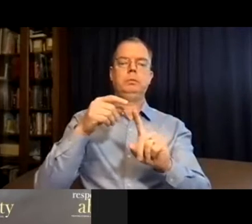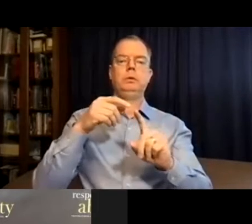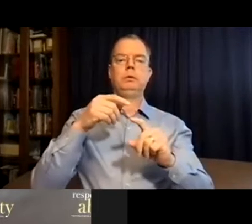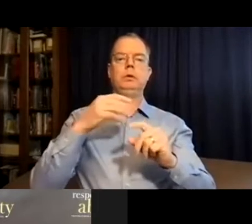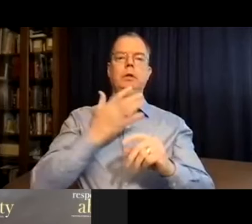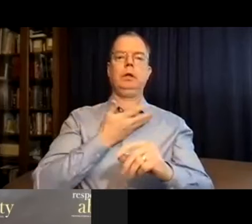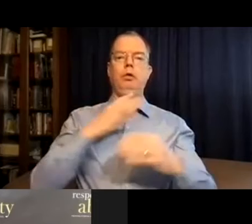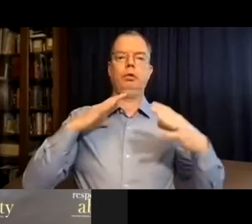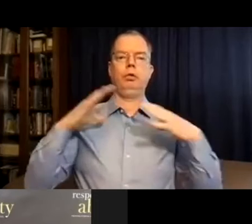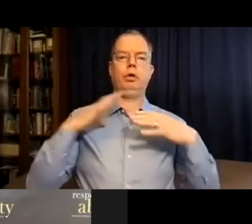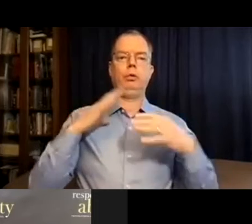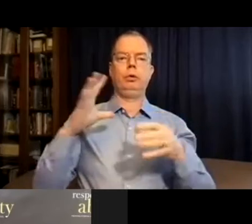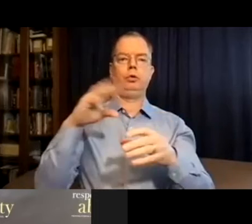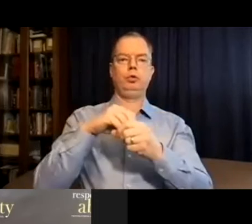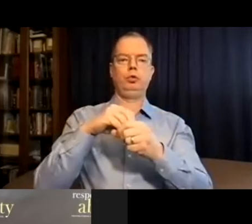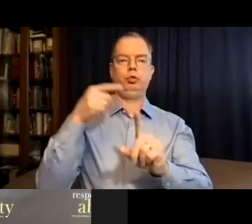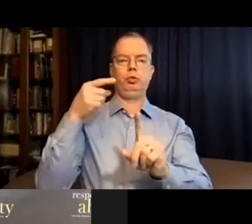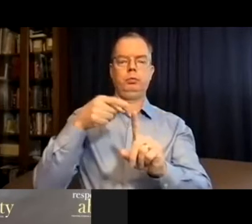Gilbert says, I can answer.